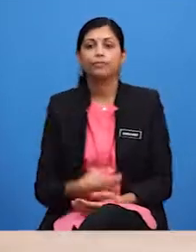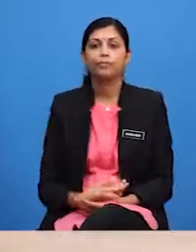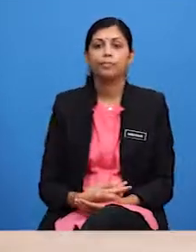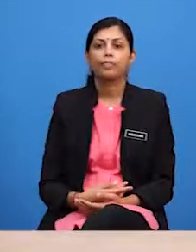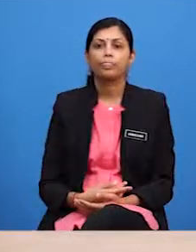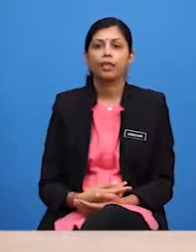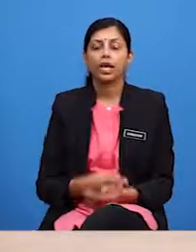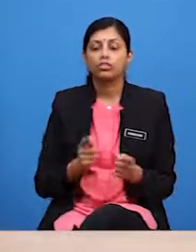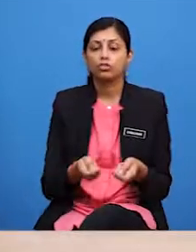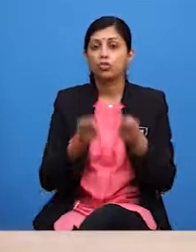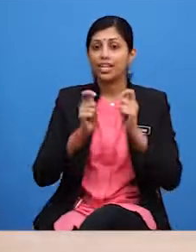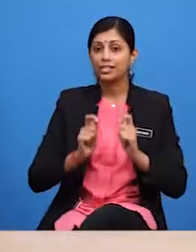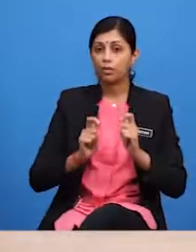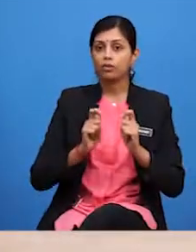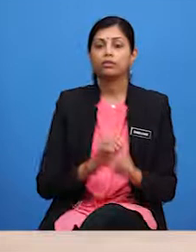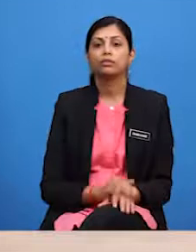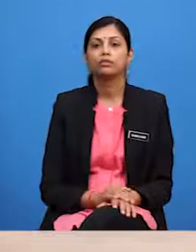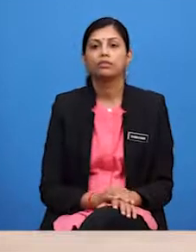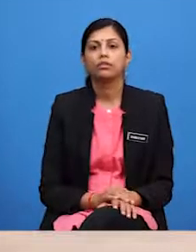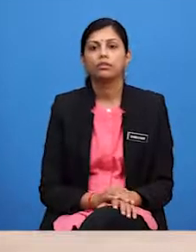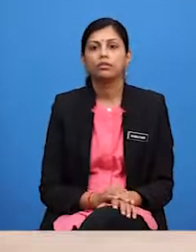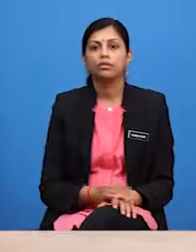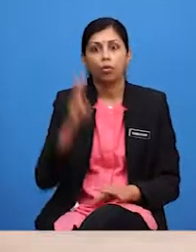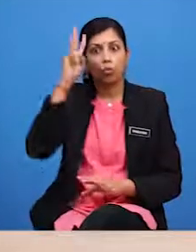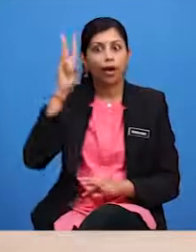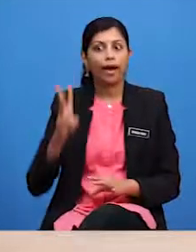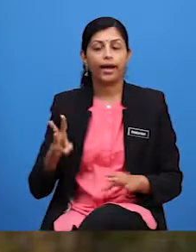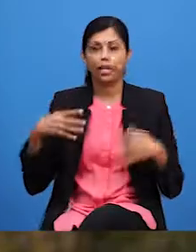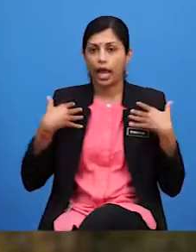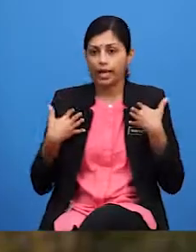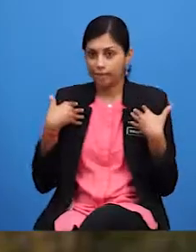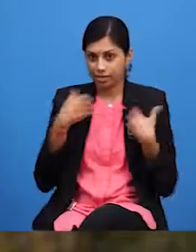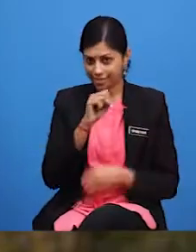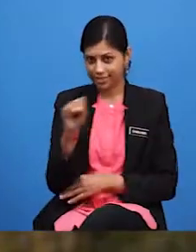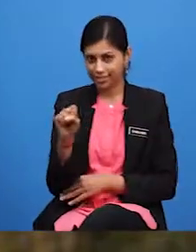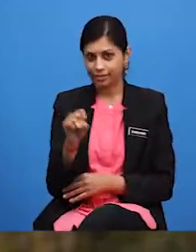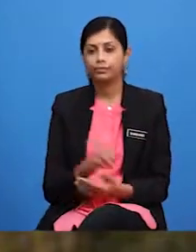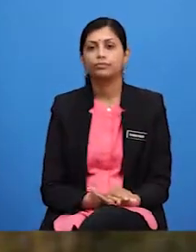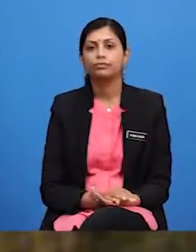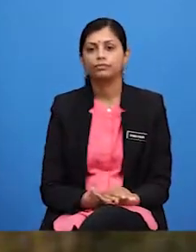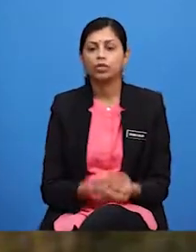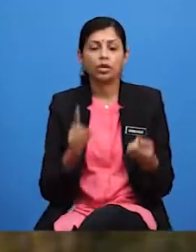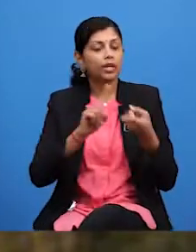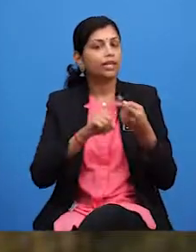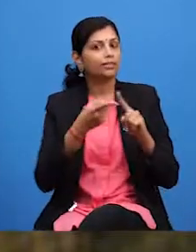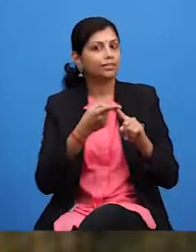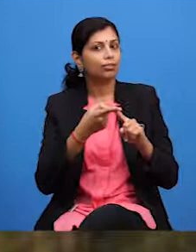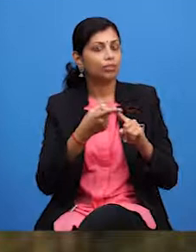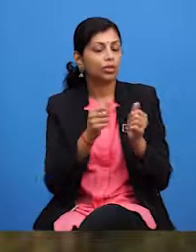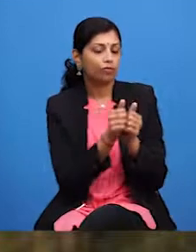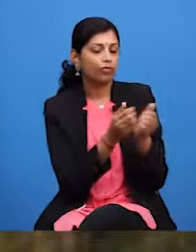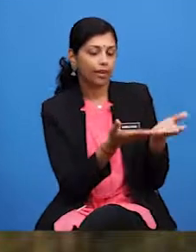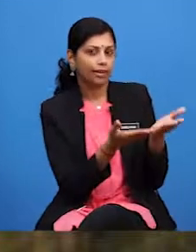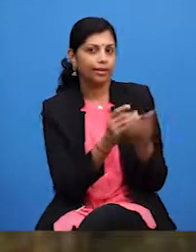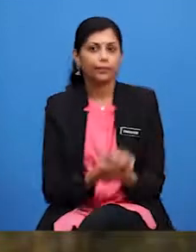3. Transport. And 4. Wild animals. You can do this with a friend. I will give